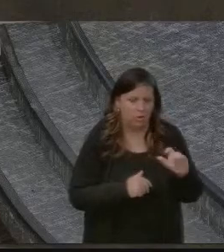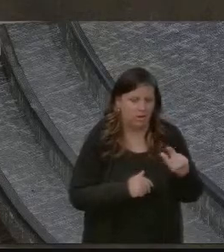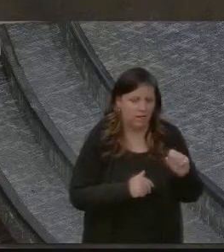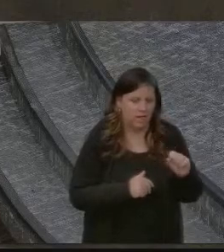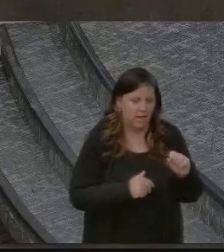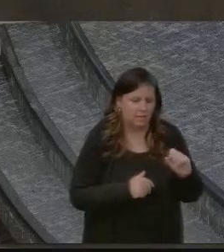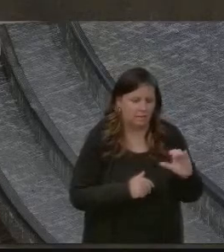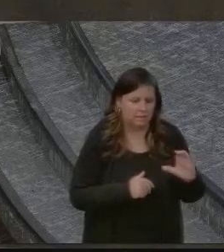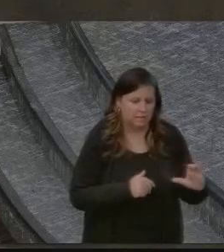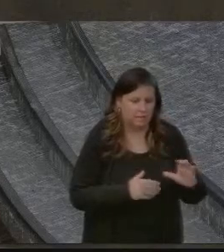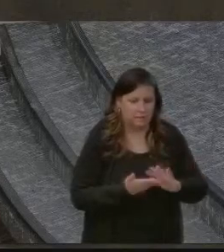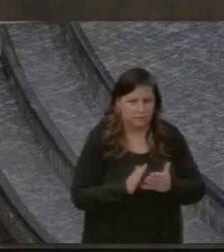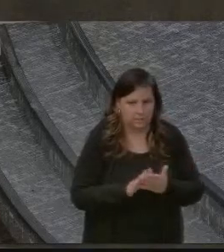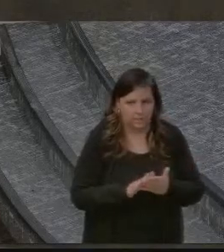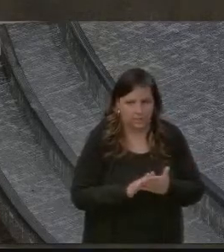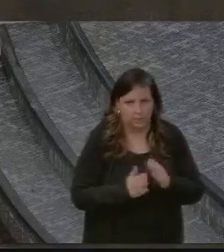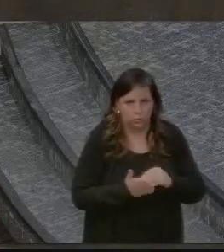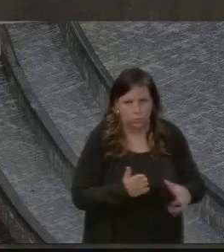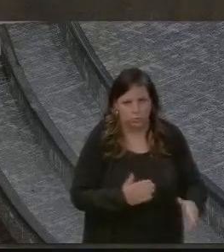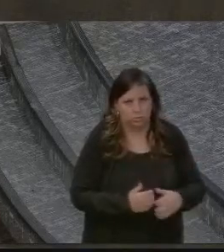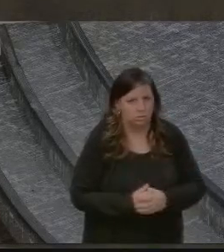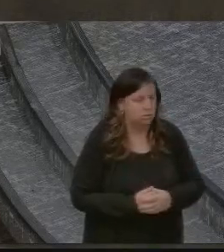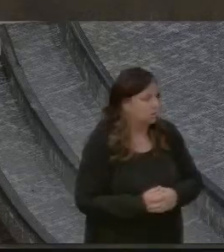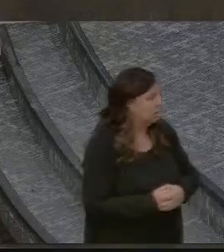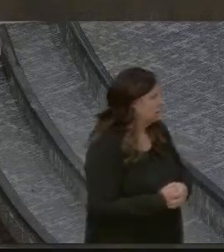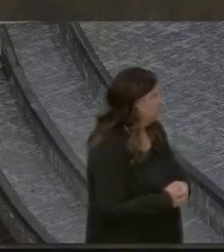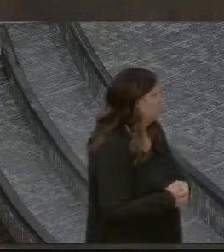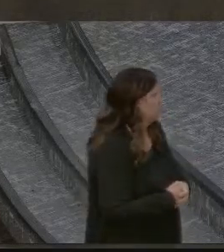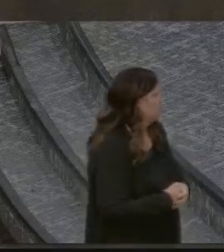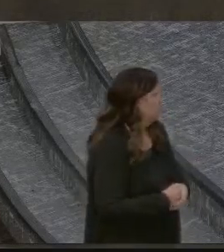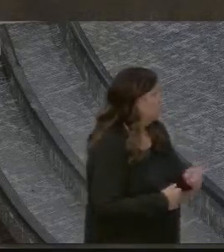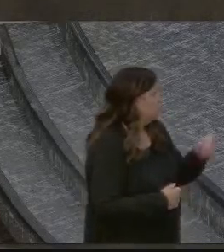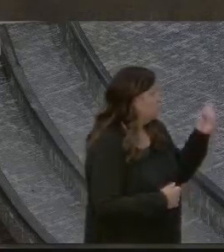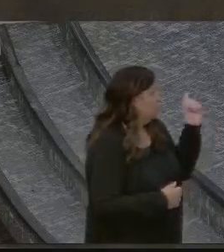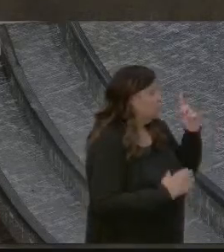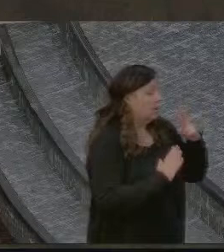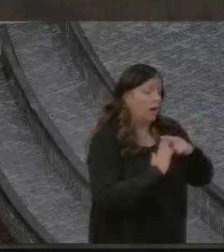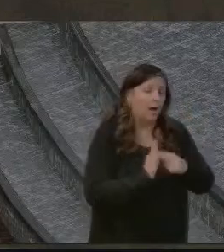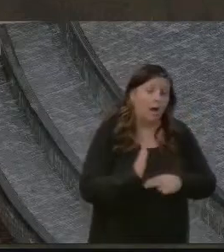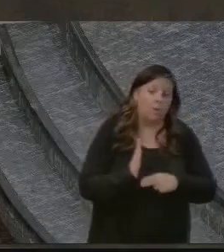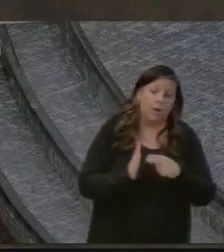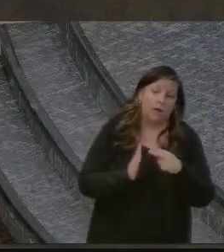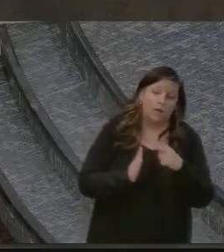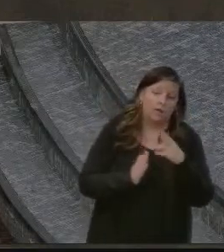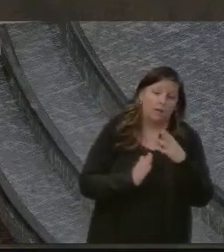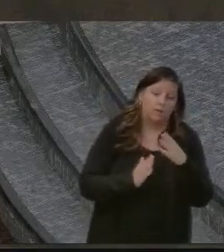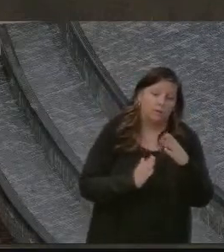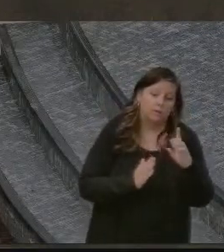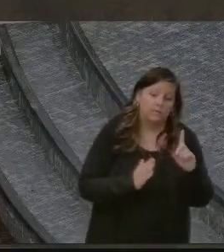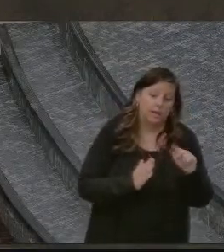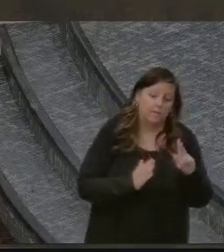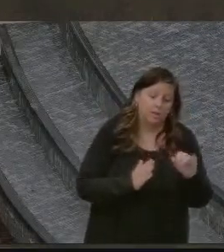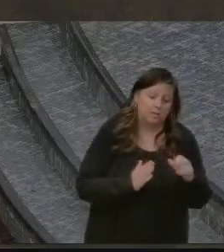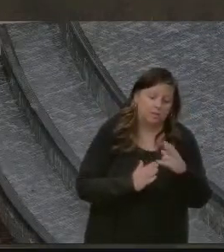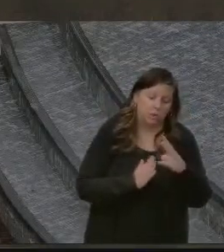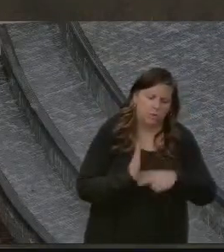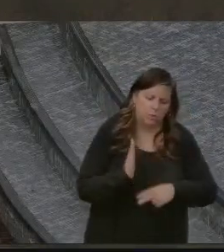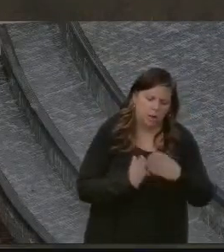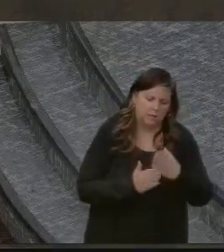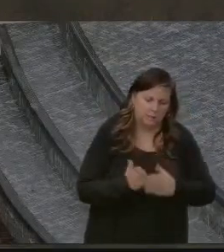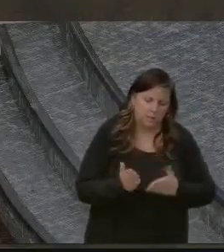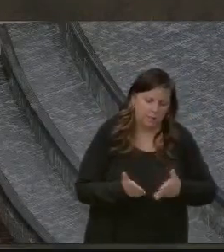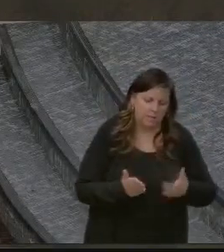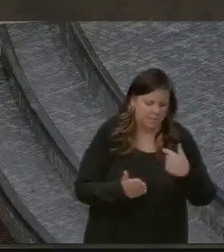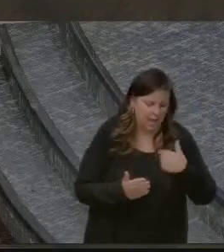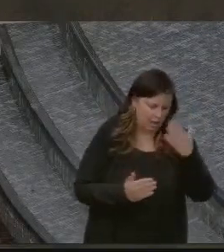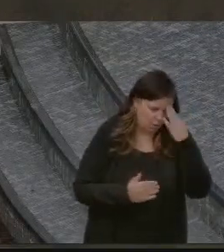students are served. So I read some things in this that, you know, I know they've been there for a while. I